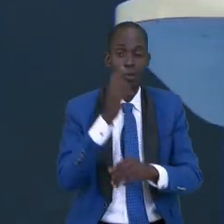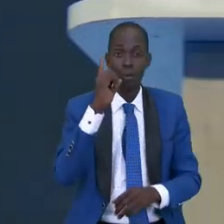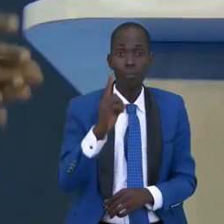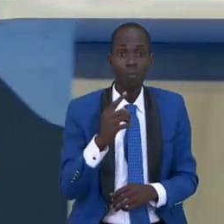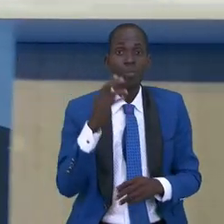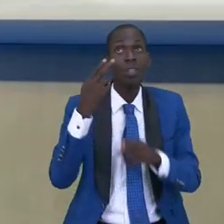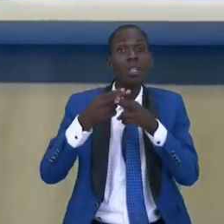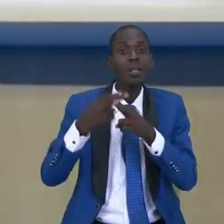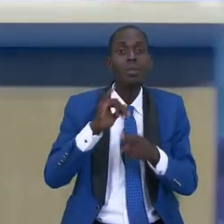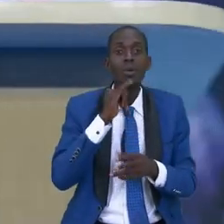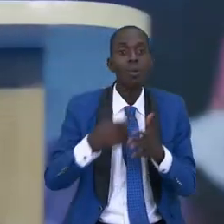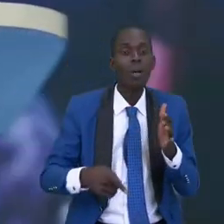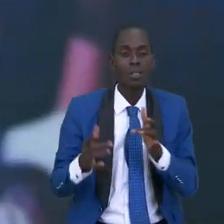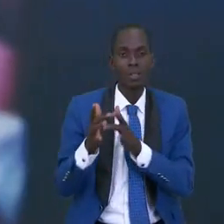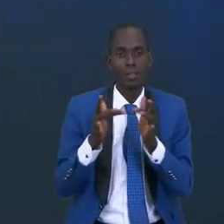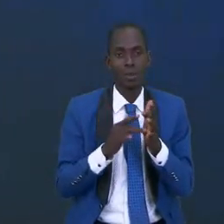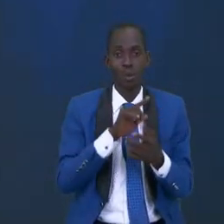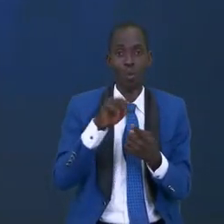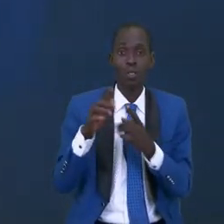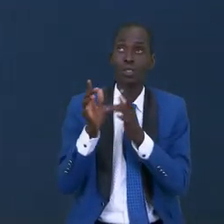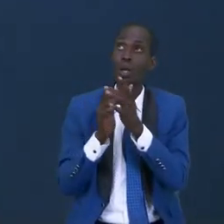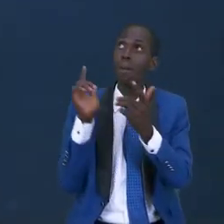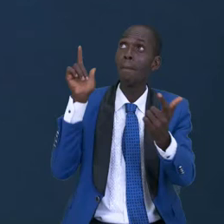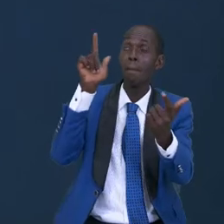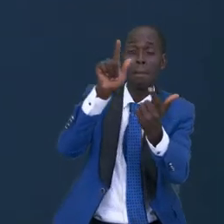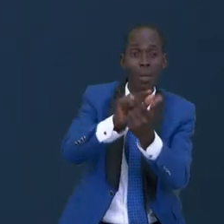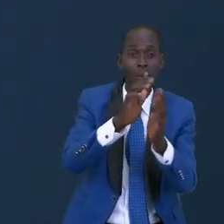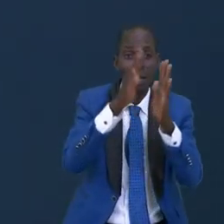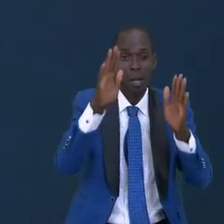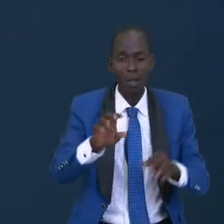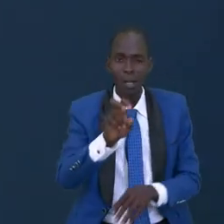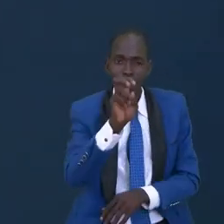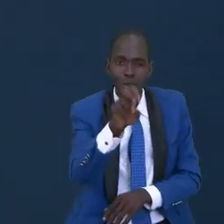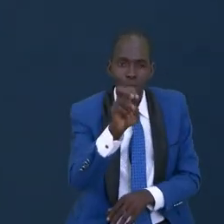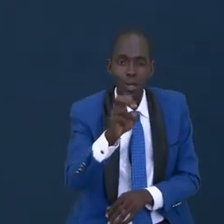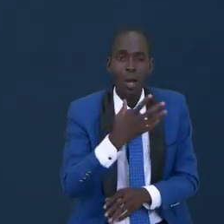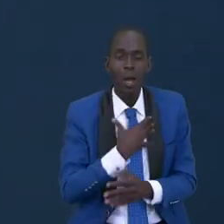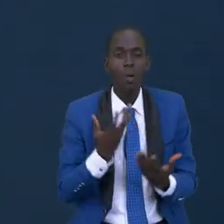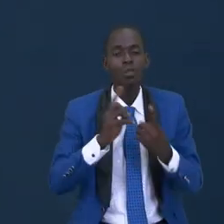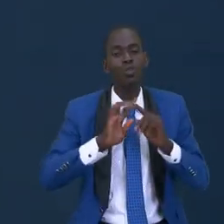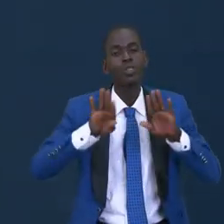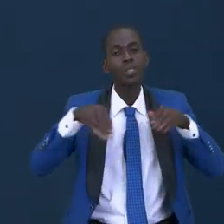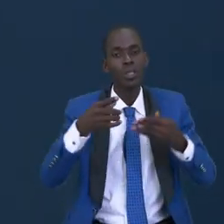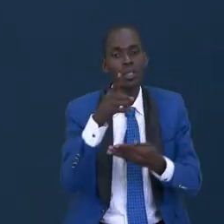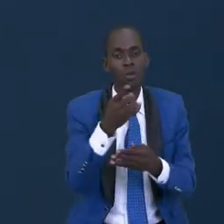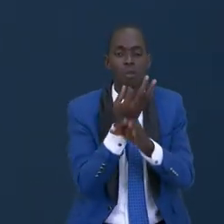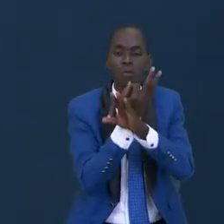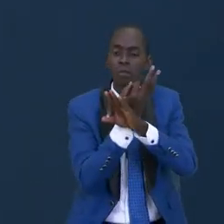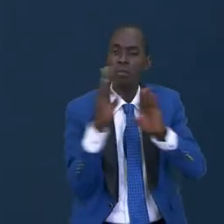Jesus. When he knocks at your door and he wants to give you your freedom from